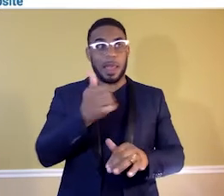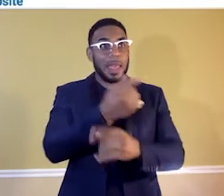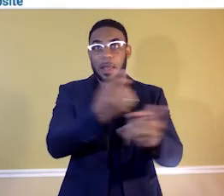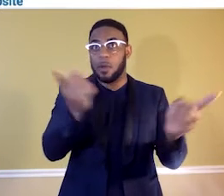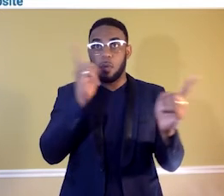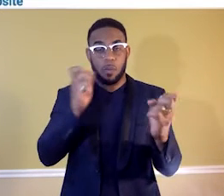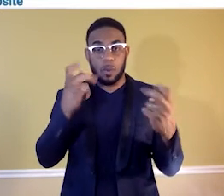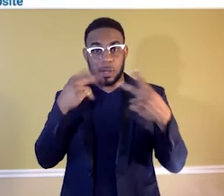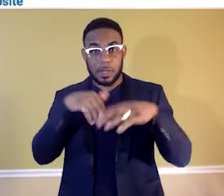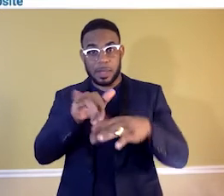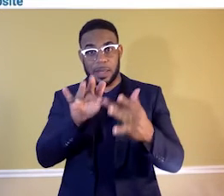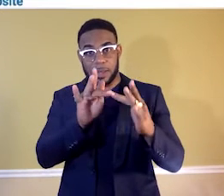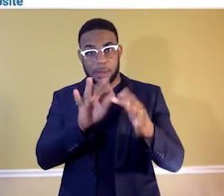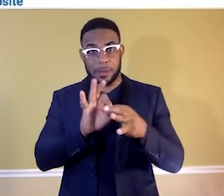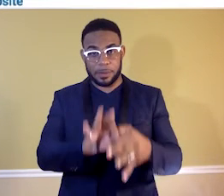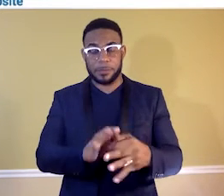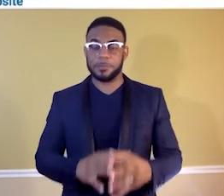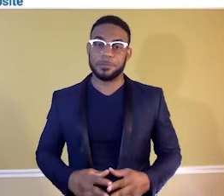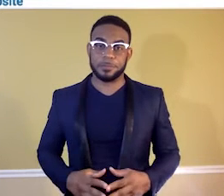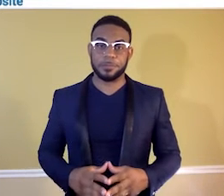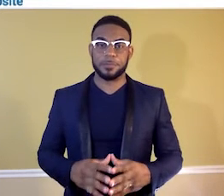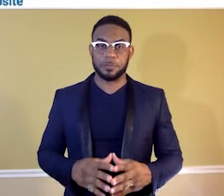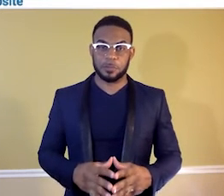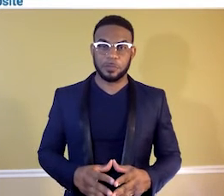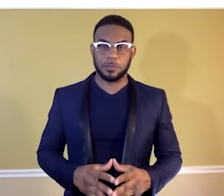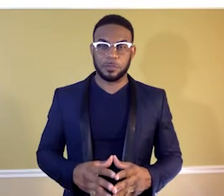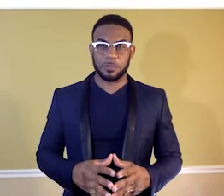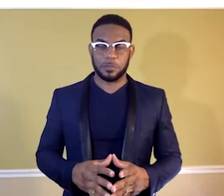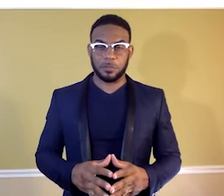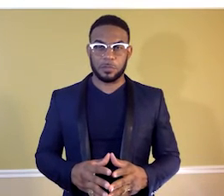anybody with an internet connection.